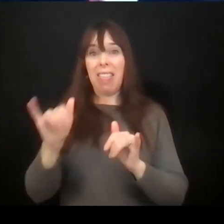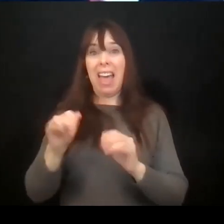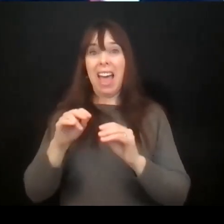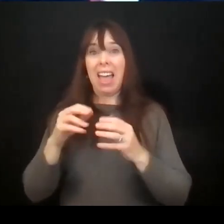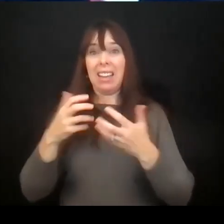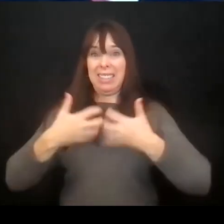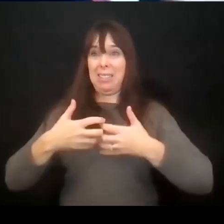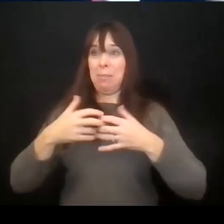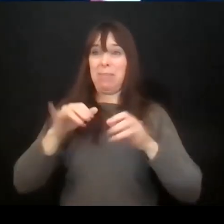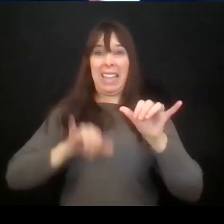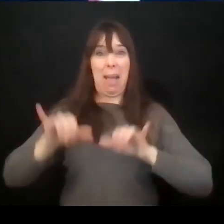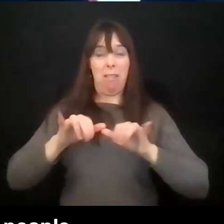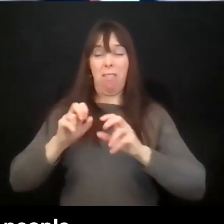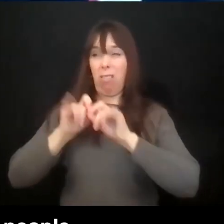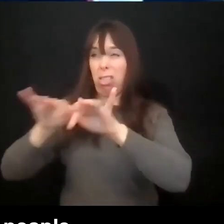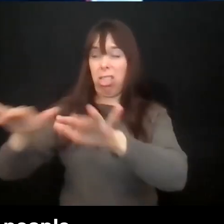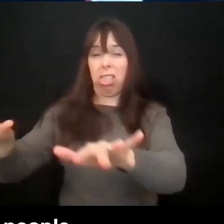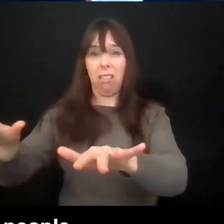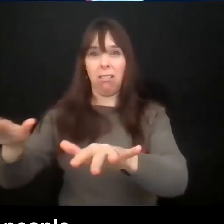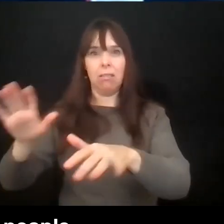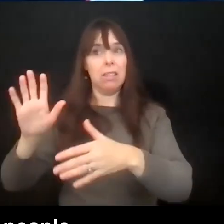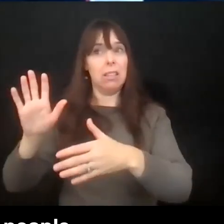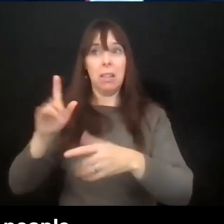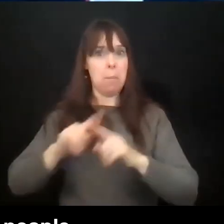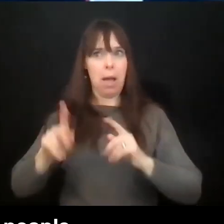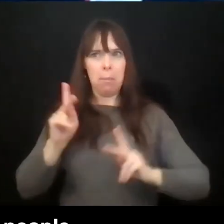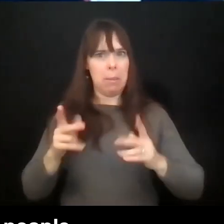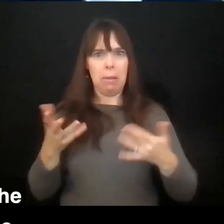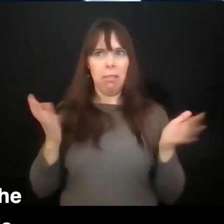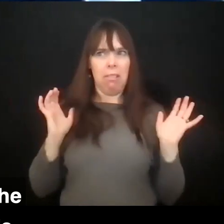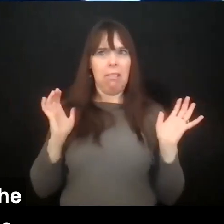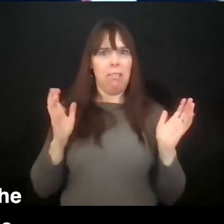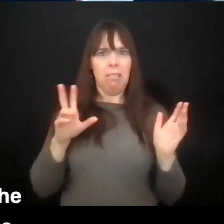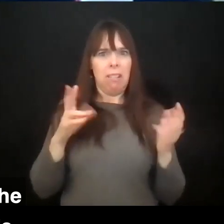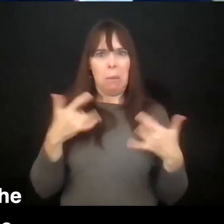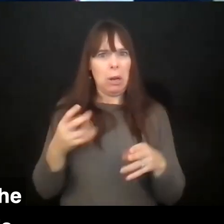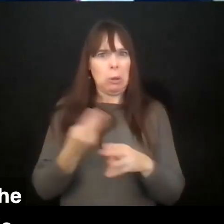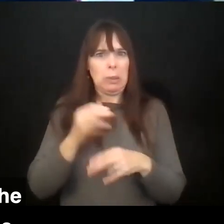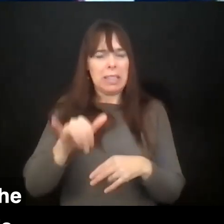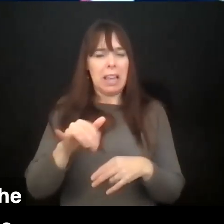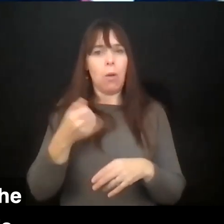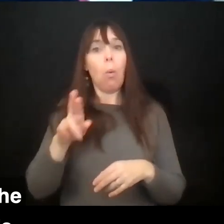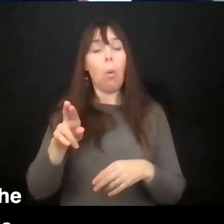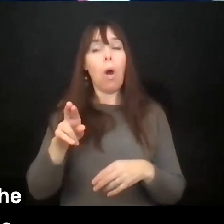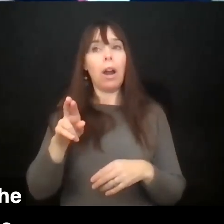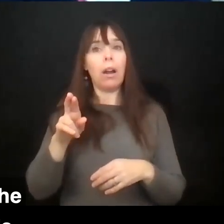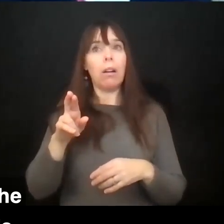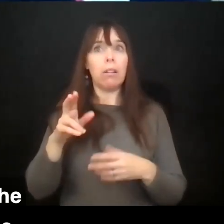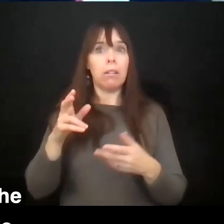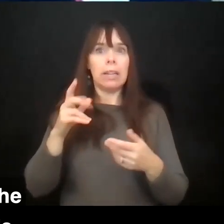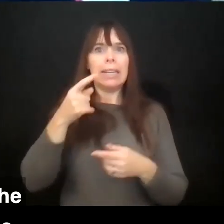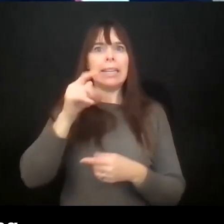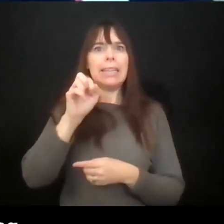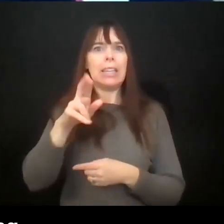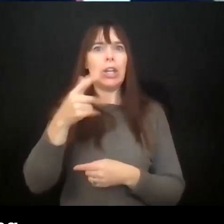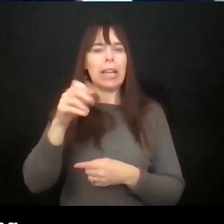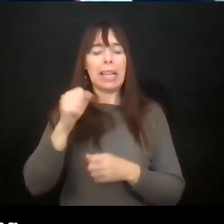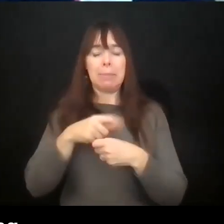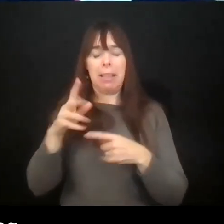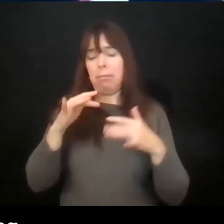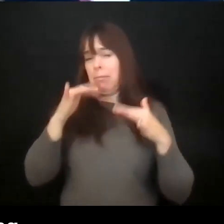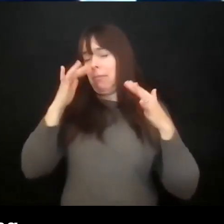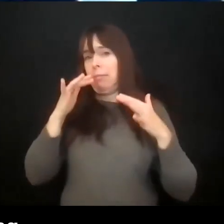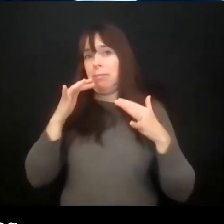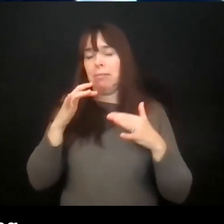Orange to against the wishes of the people, or tear gas against the wishes of the people who